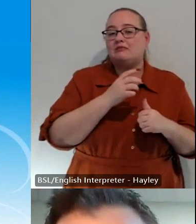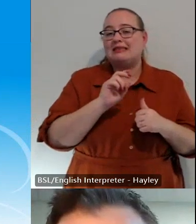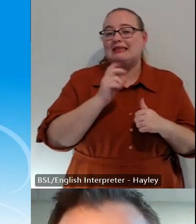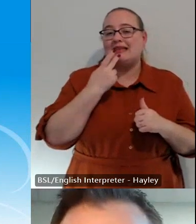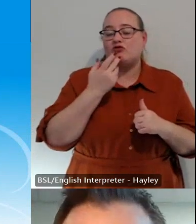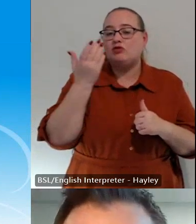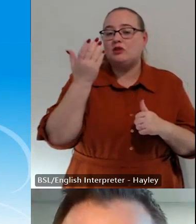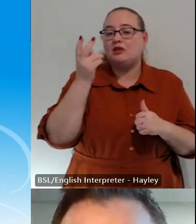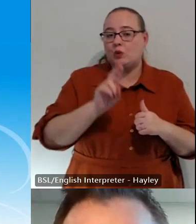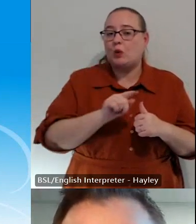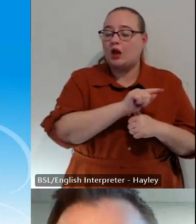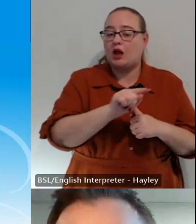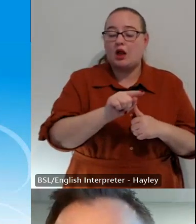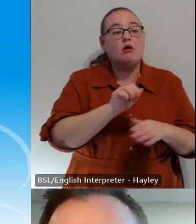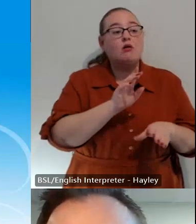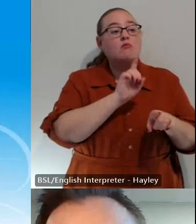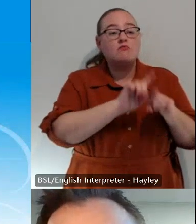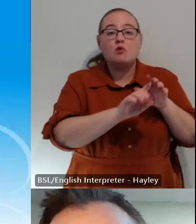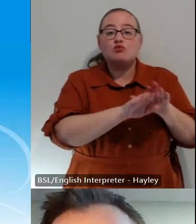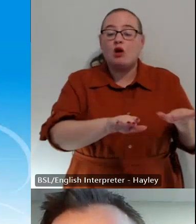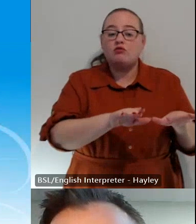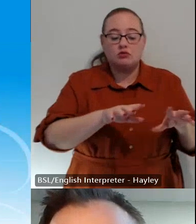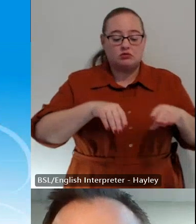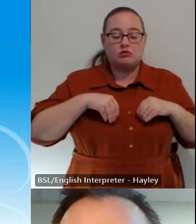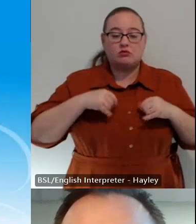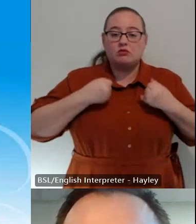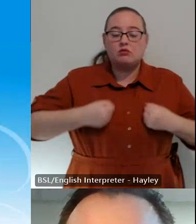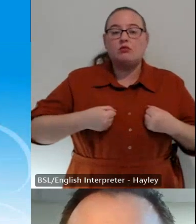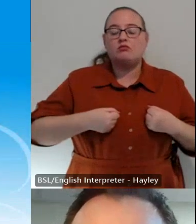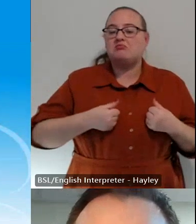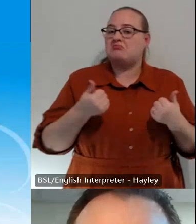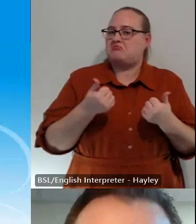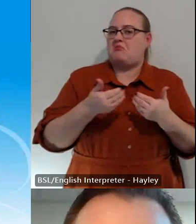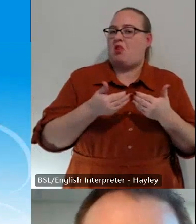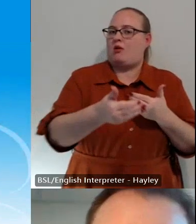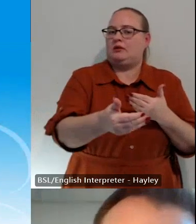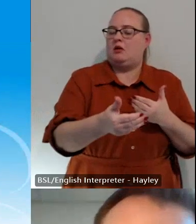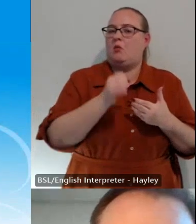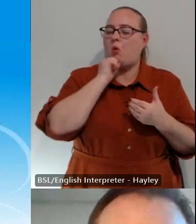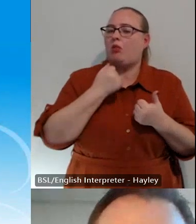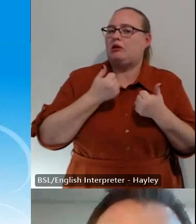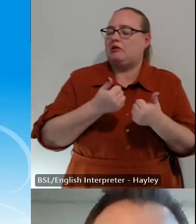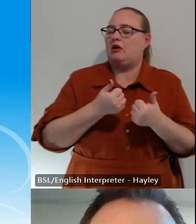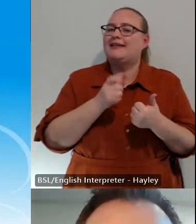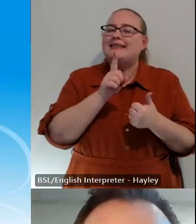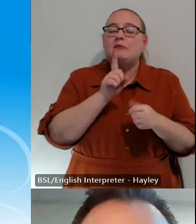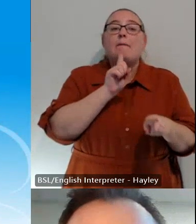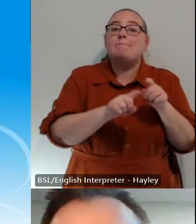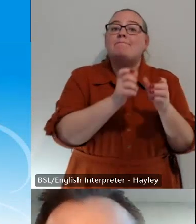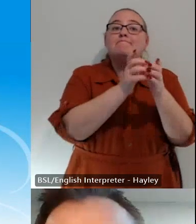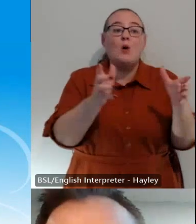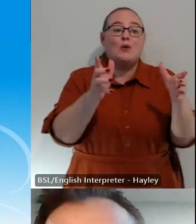are okay when they develop these infections in terms of their long-term health outcomes. But most is not good enough, as I've tried to illustrate in those graphs